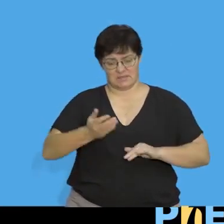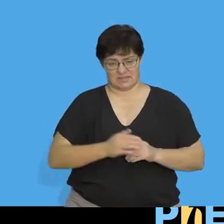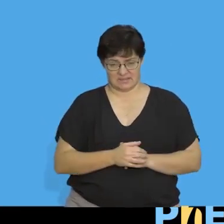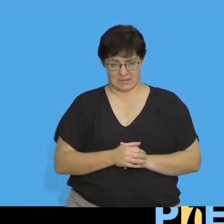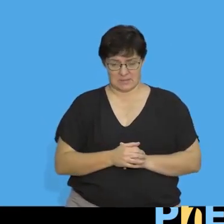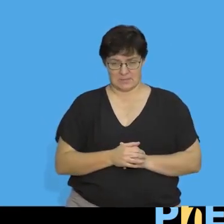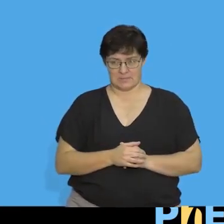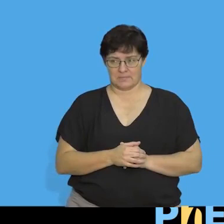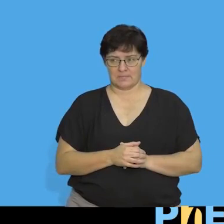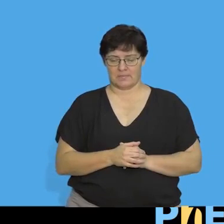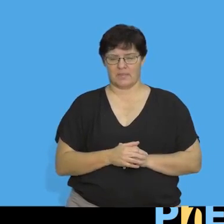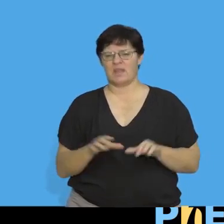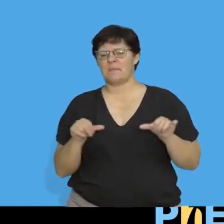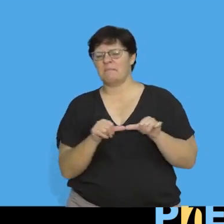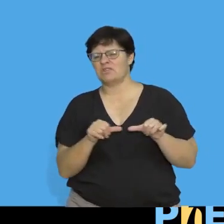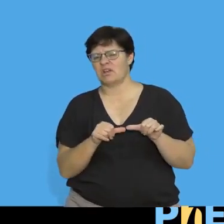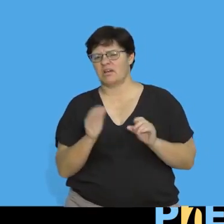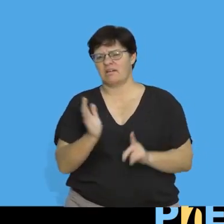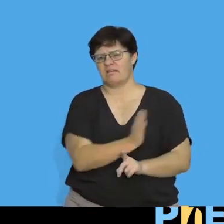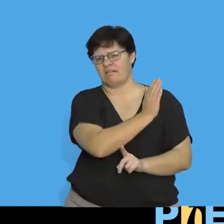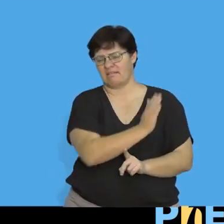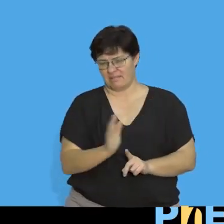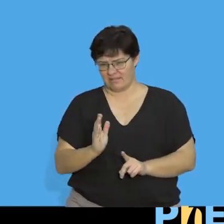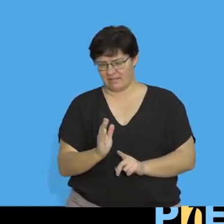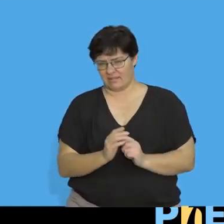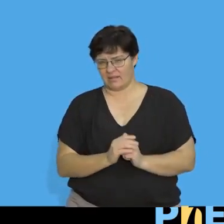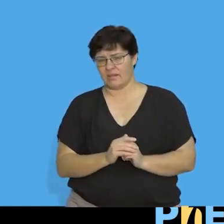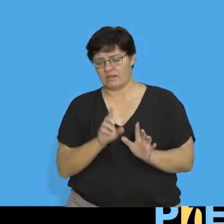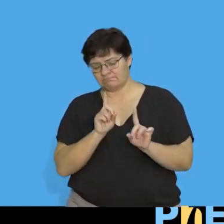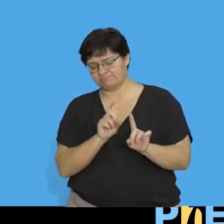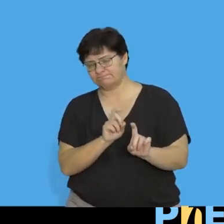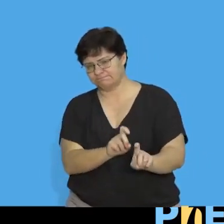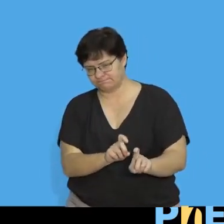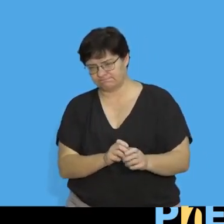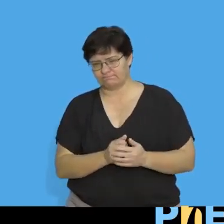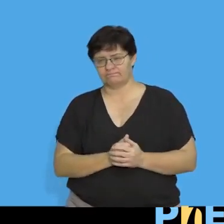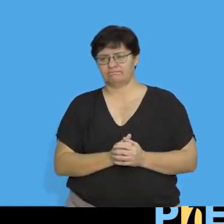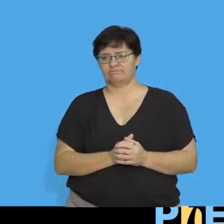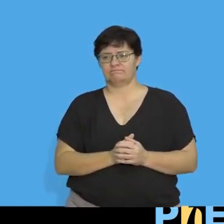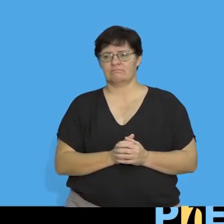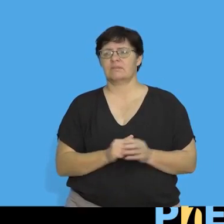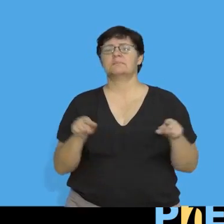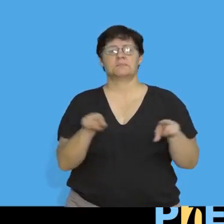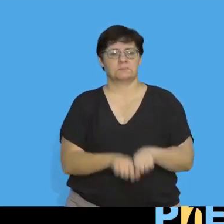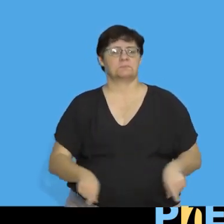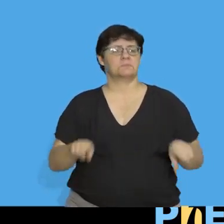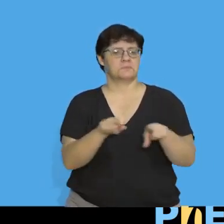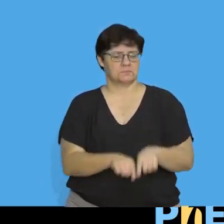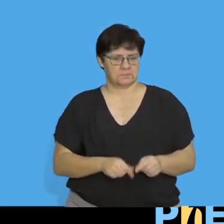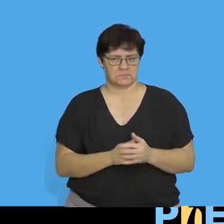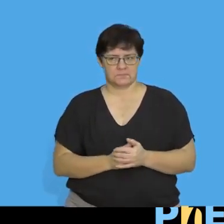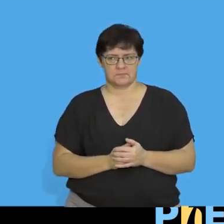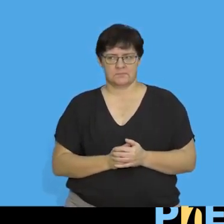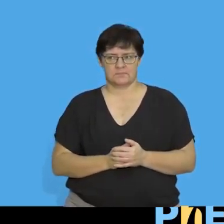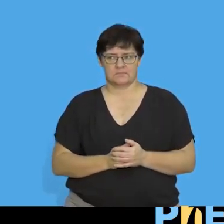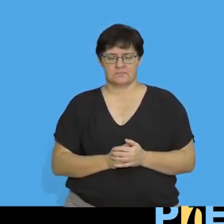how it will measure the period, and it will trace the period for you. And you'll see it's the same thing. So starting from the